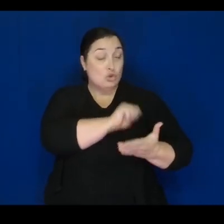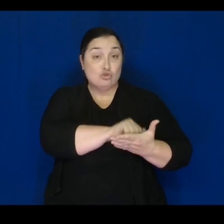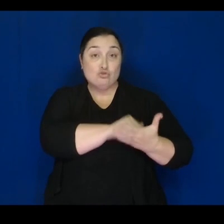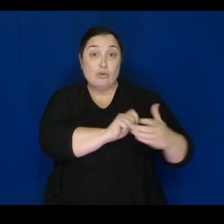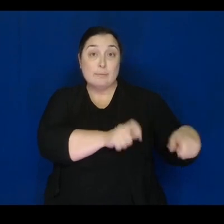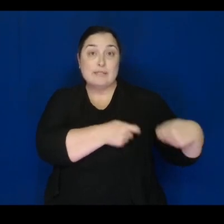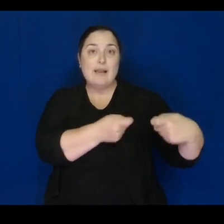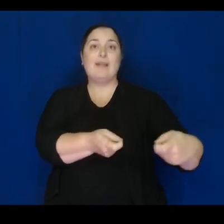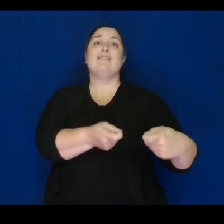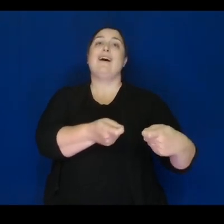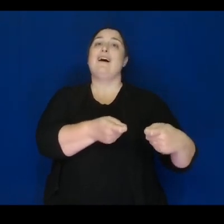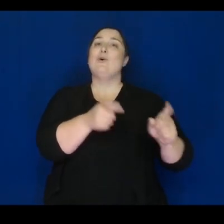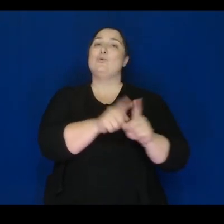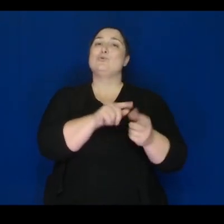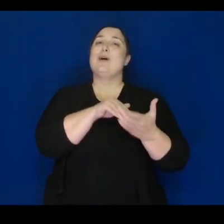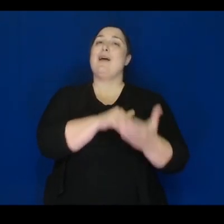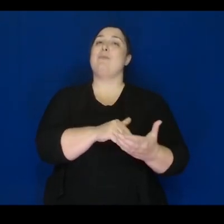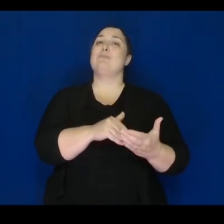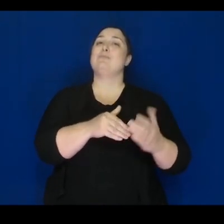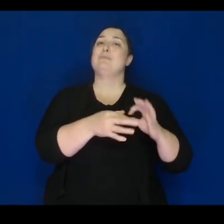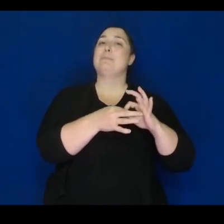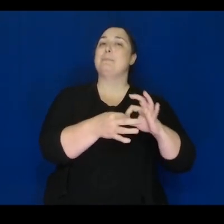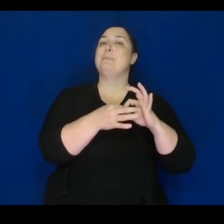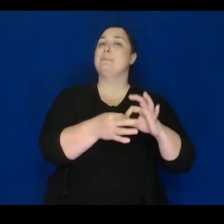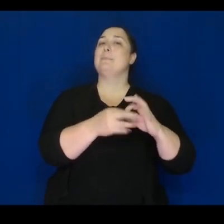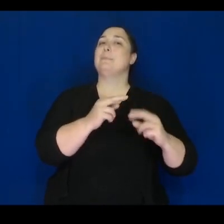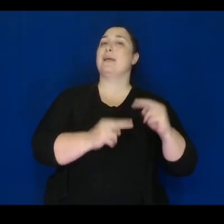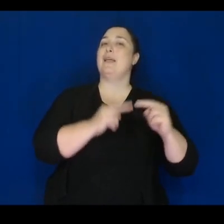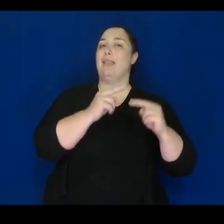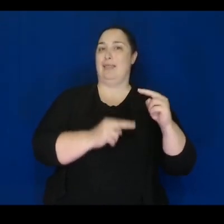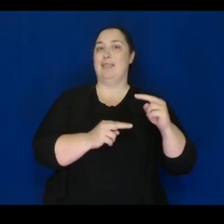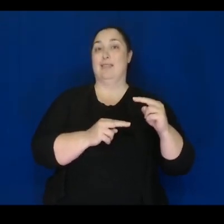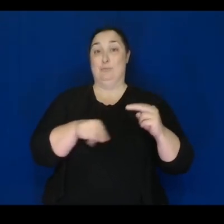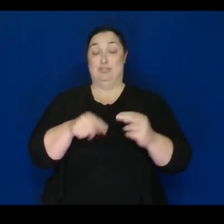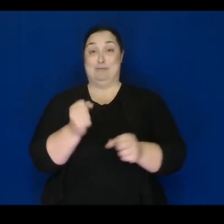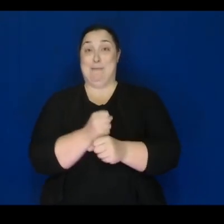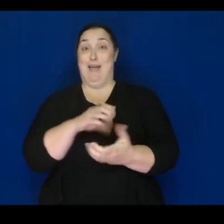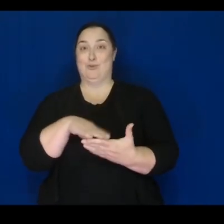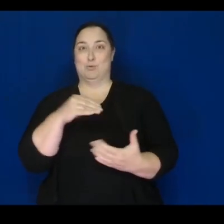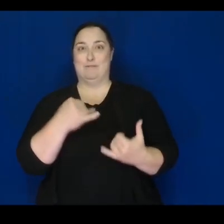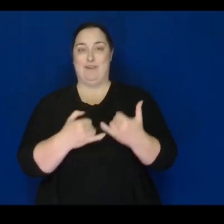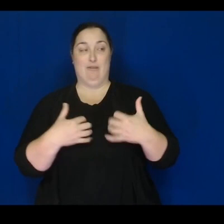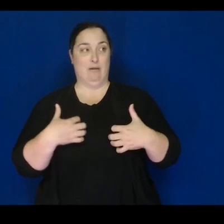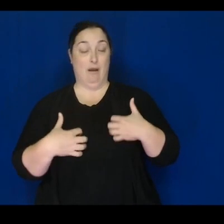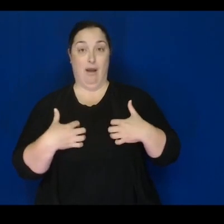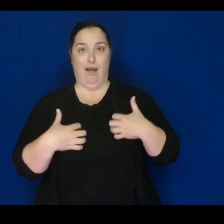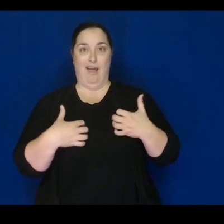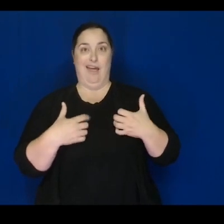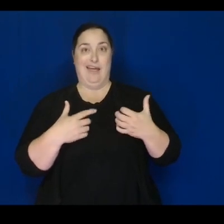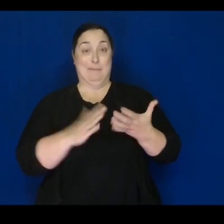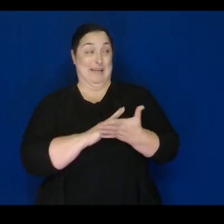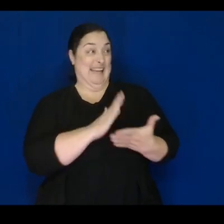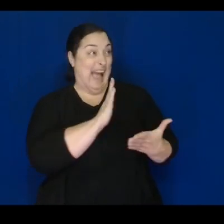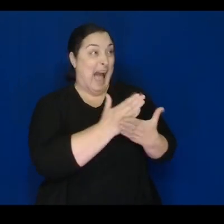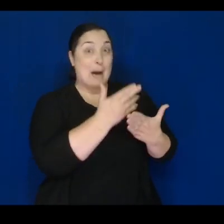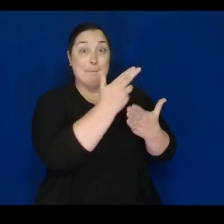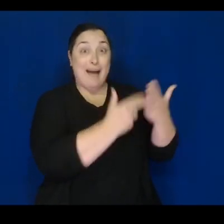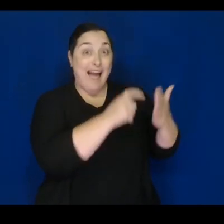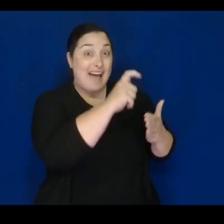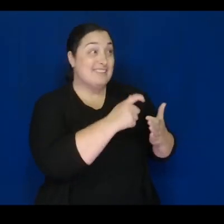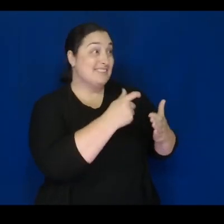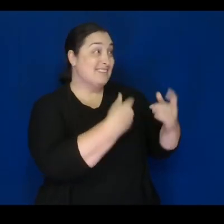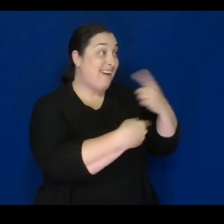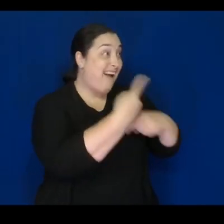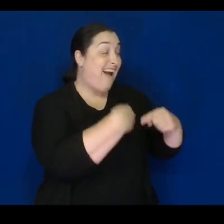those relationships, which I think really excites a lot of the students when they can hear firsthand from an artist.